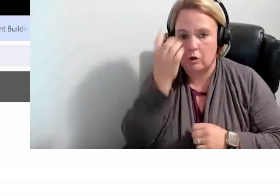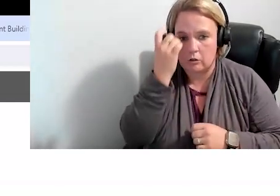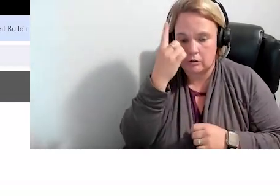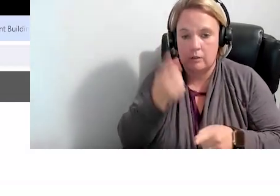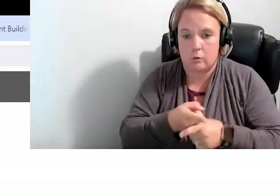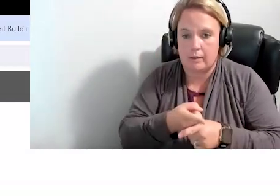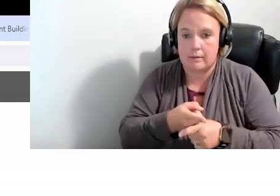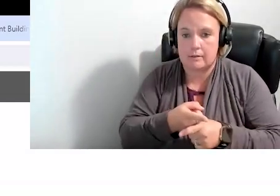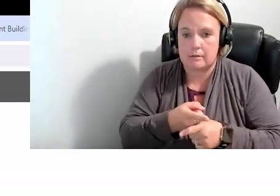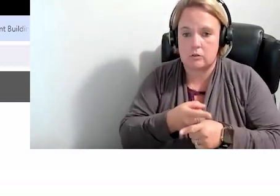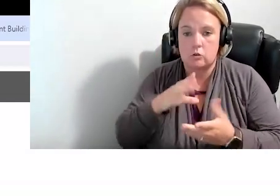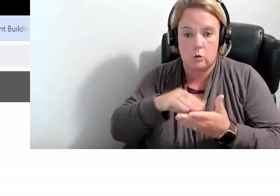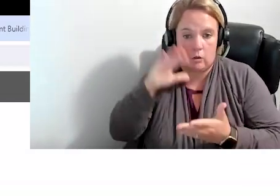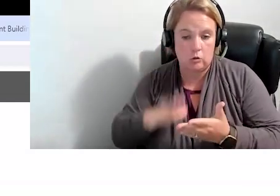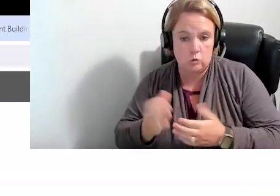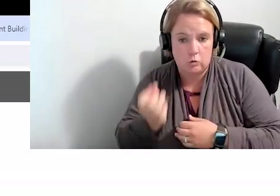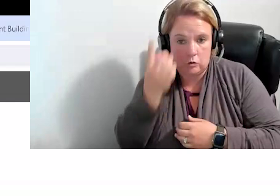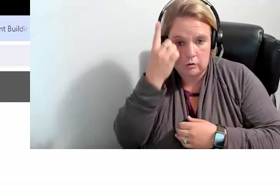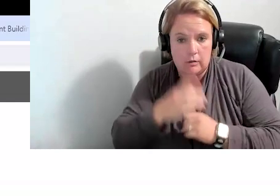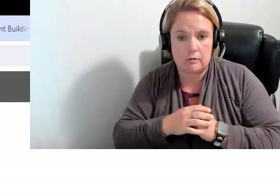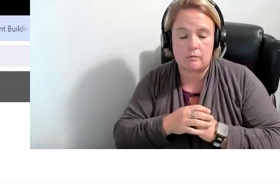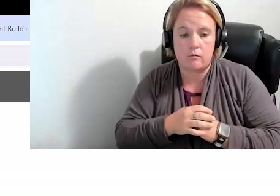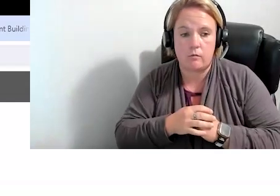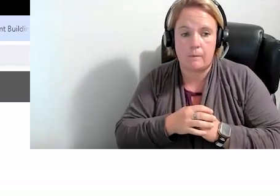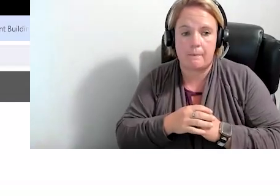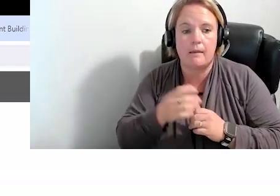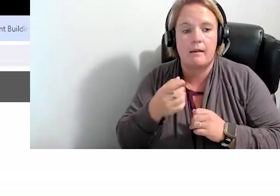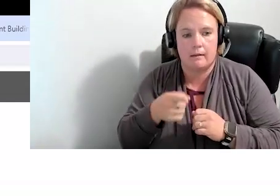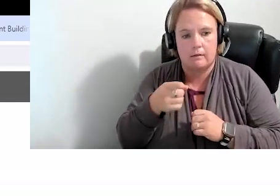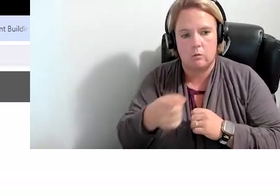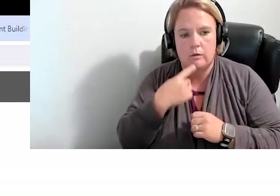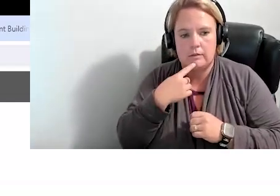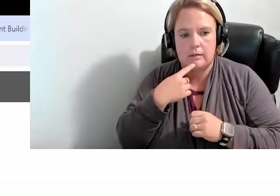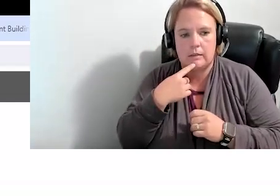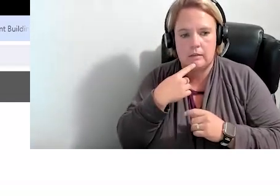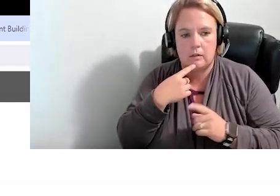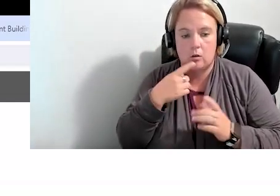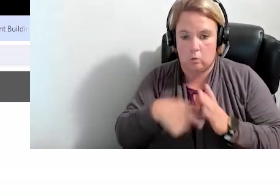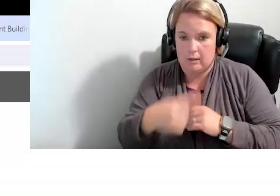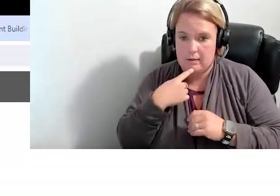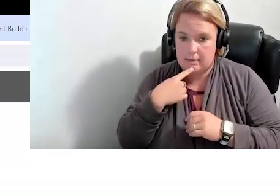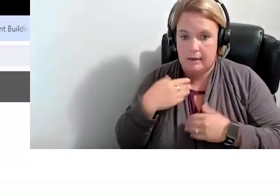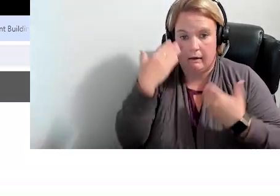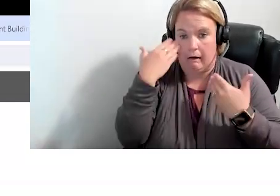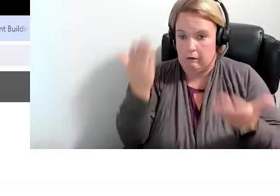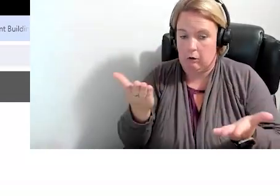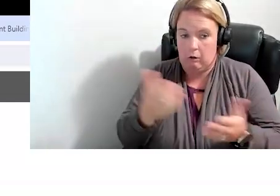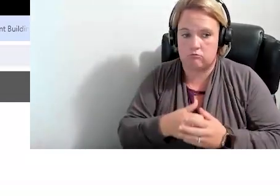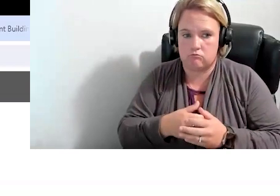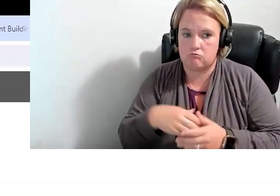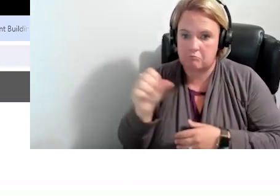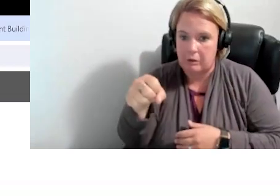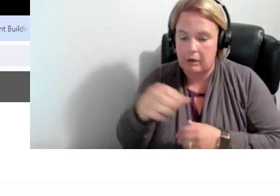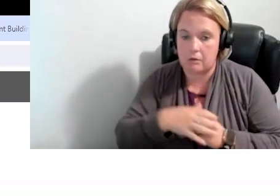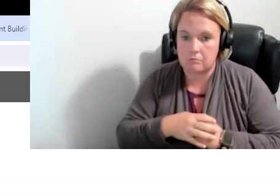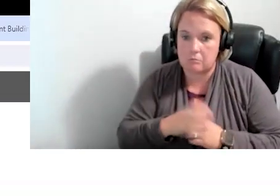Right? So what's the student's understanding now? Could the student say, and I know they wouldn't, I don't know? Yeah,